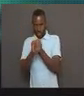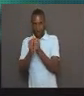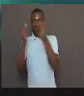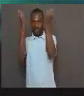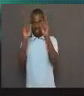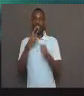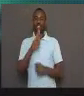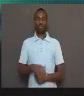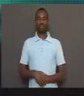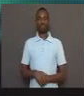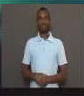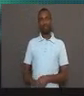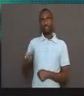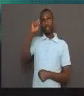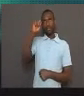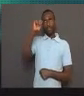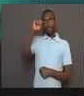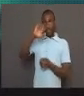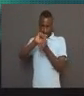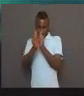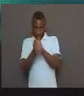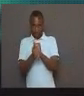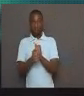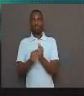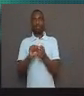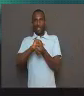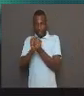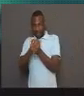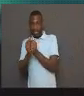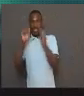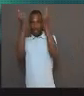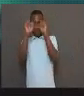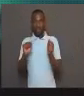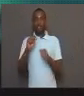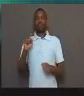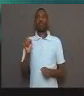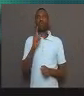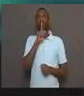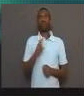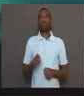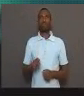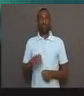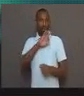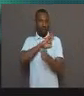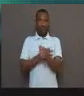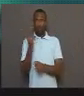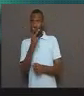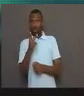Tensile deformation is a result of pulling forces.